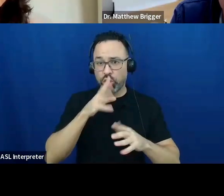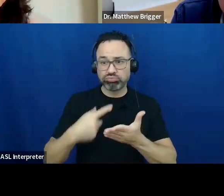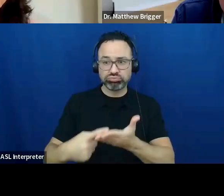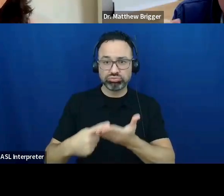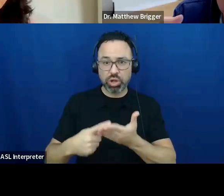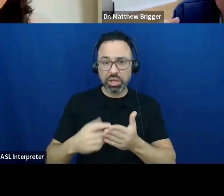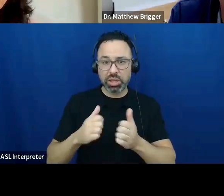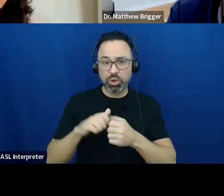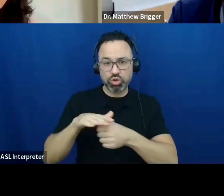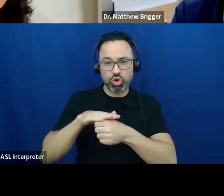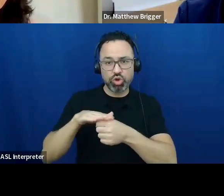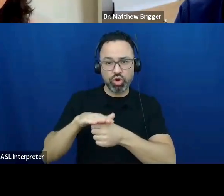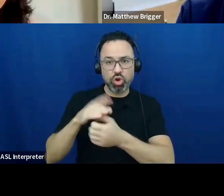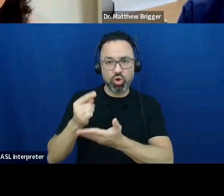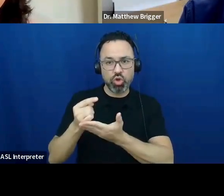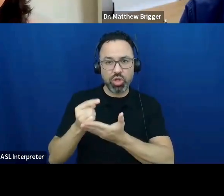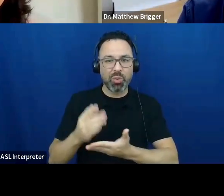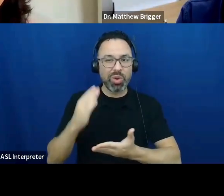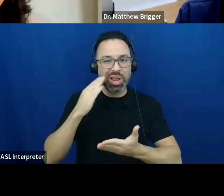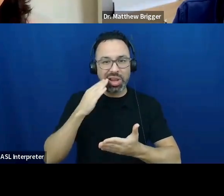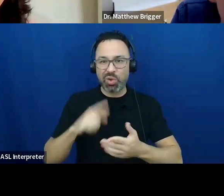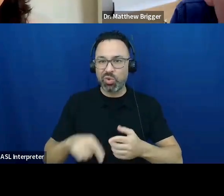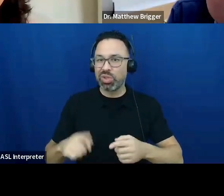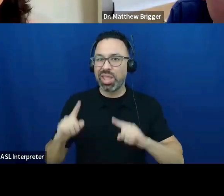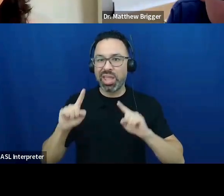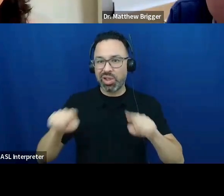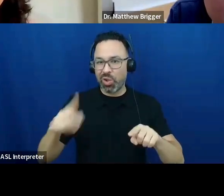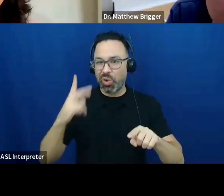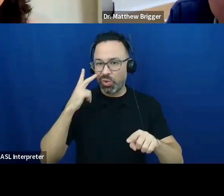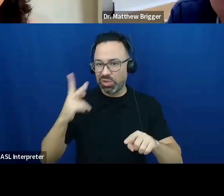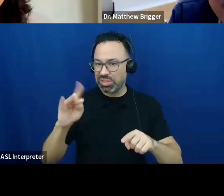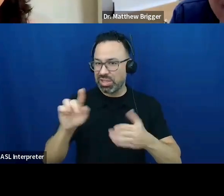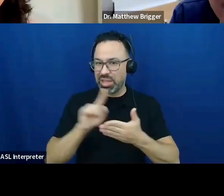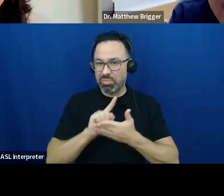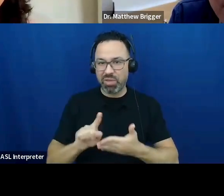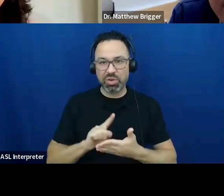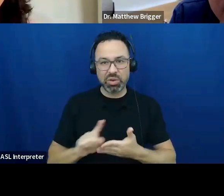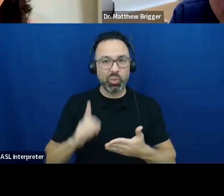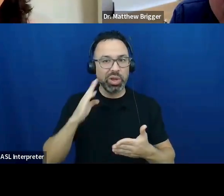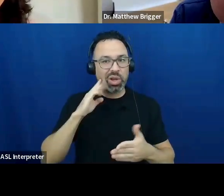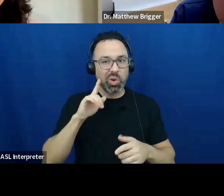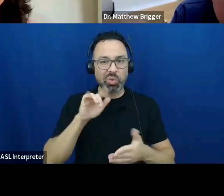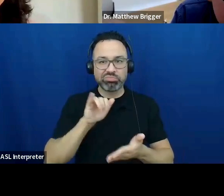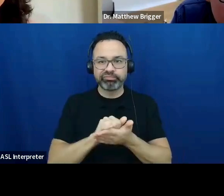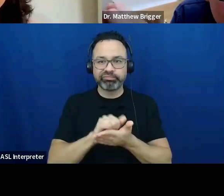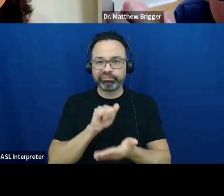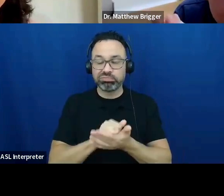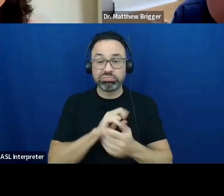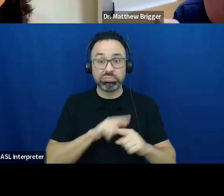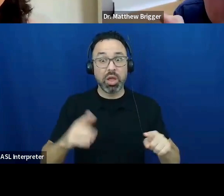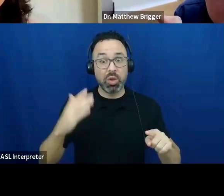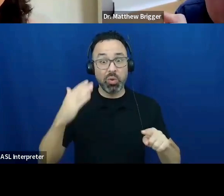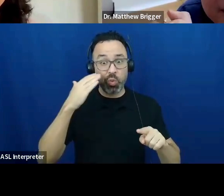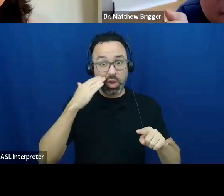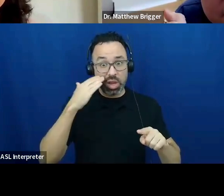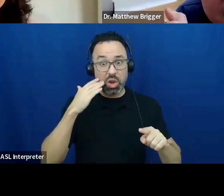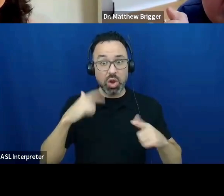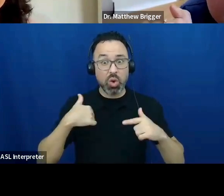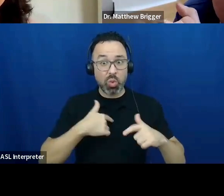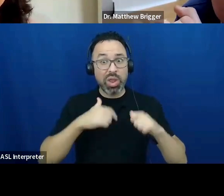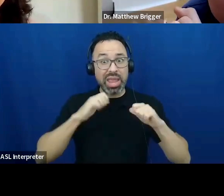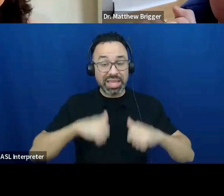your local treating therapist. We know you can't come see Kim every week. Like we know that's not going to happen, right? But we do know it's like that there's a way for us to be able